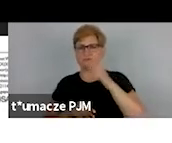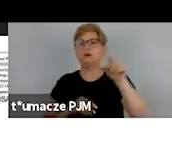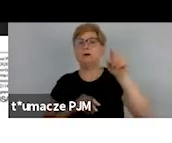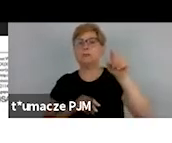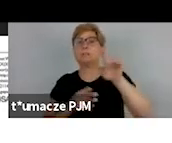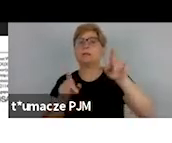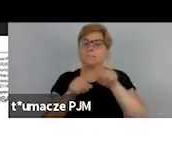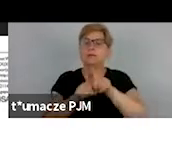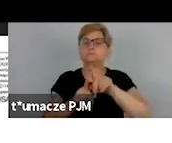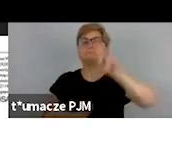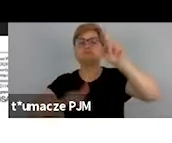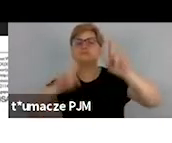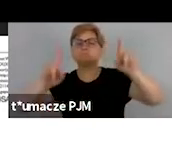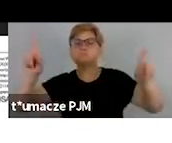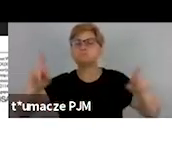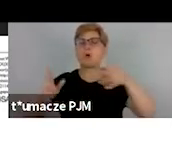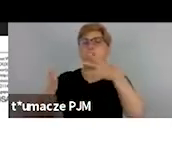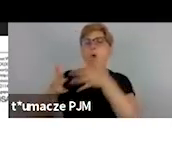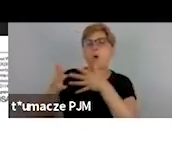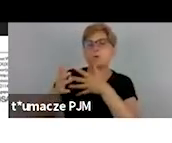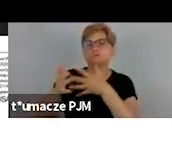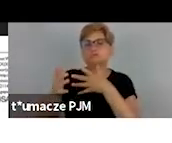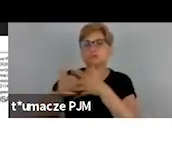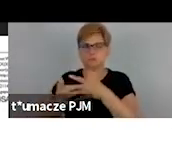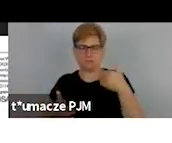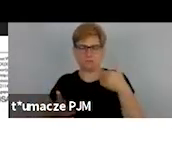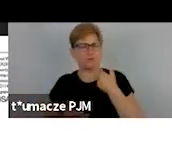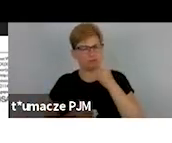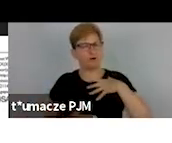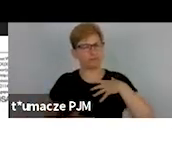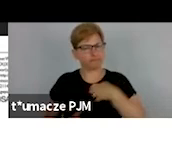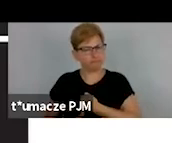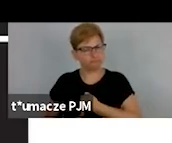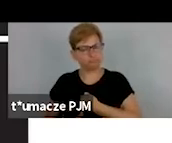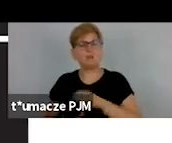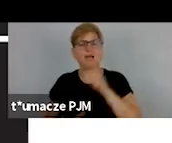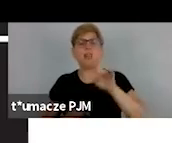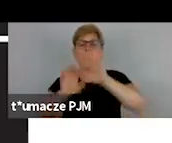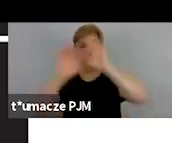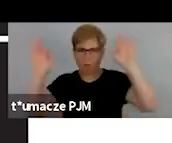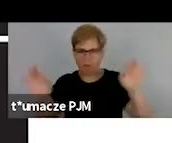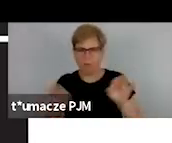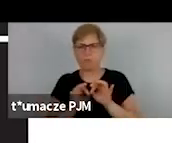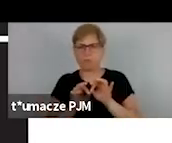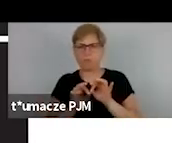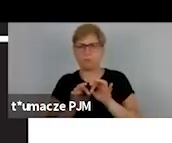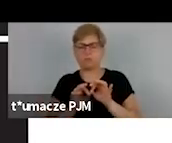wanted to make here is we took evaluation very seriously. Next slide, please.